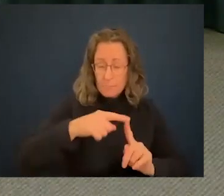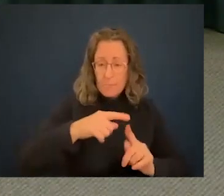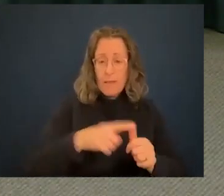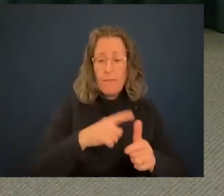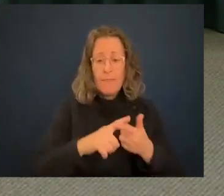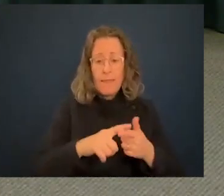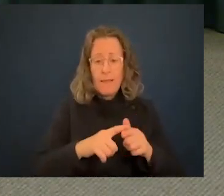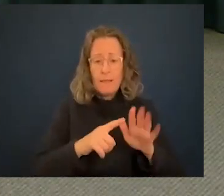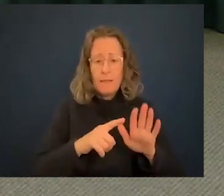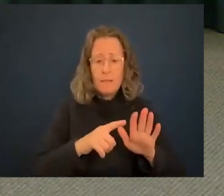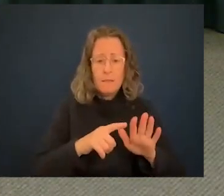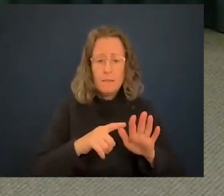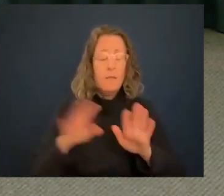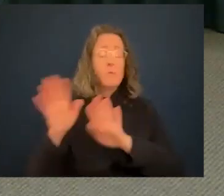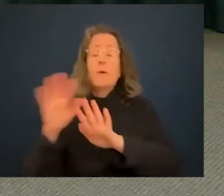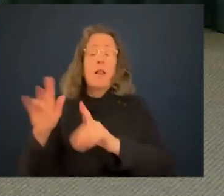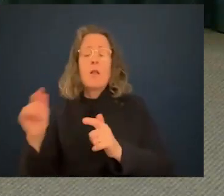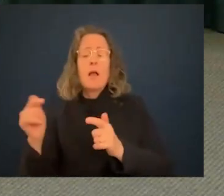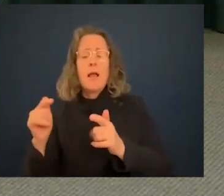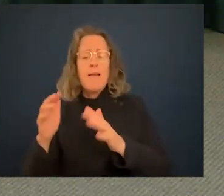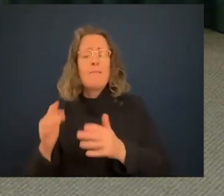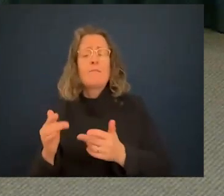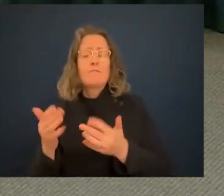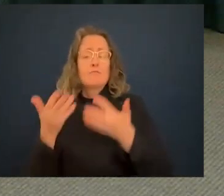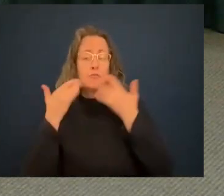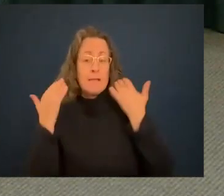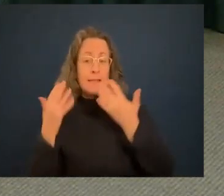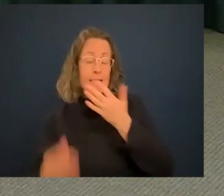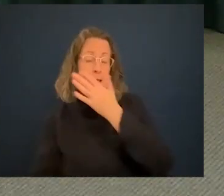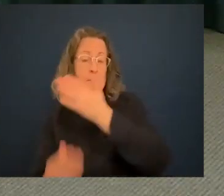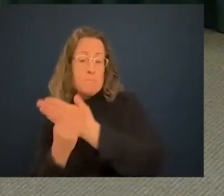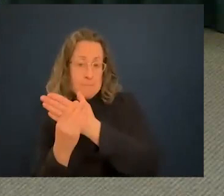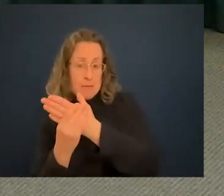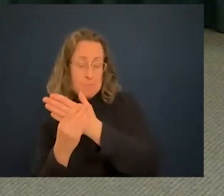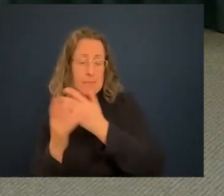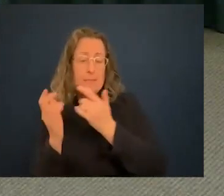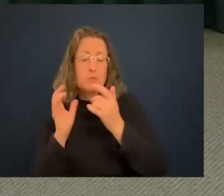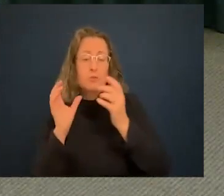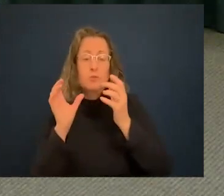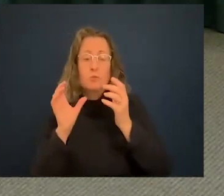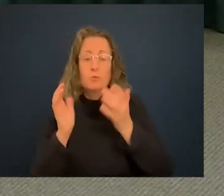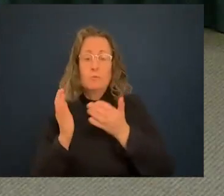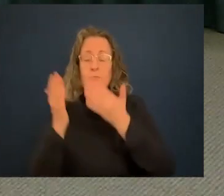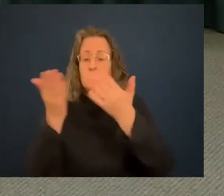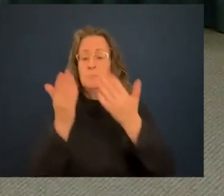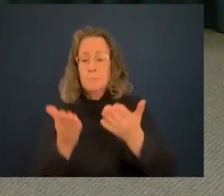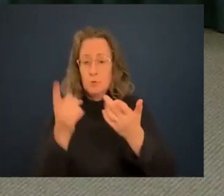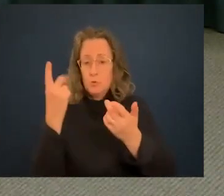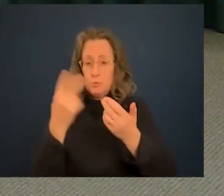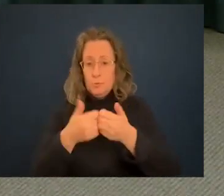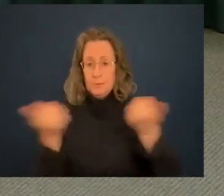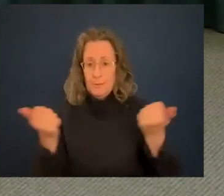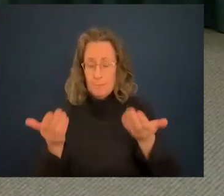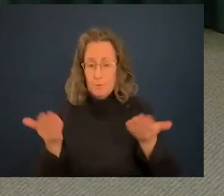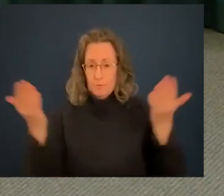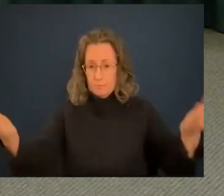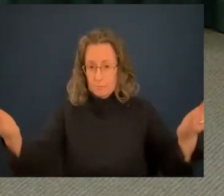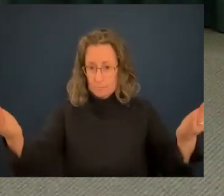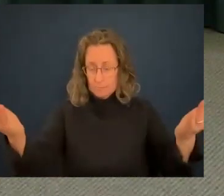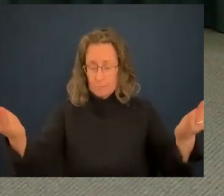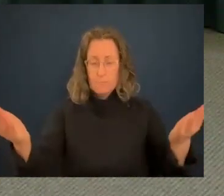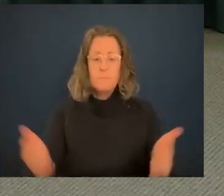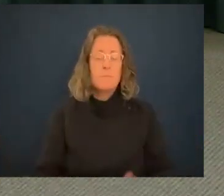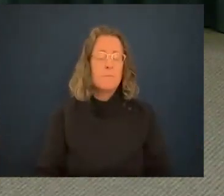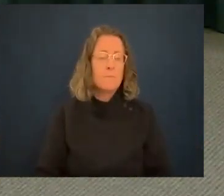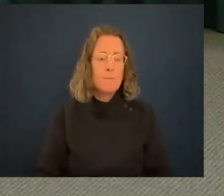amendment to break into two separate motions okay um in that case uh I don't see any other hands um